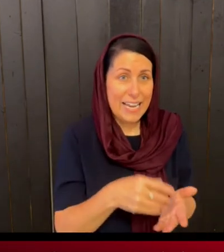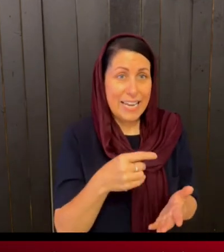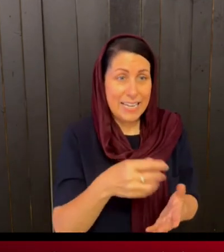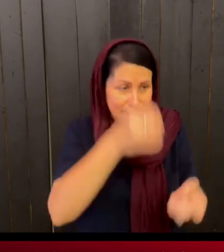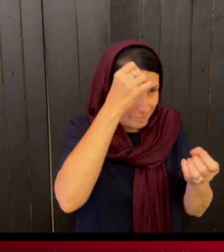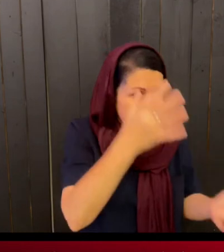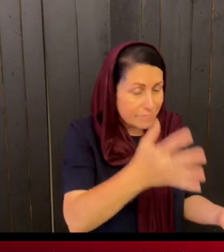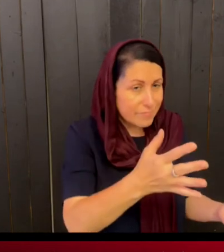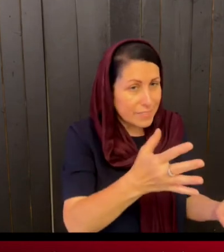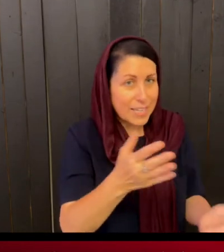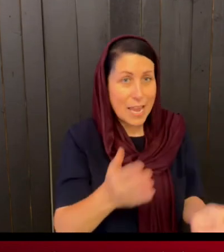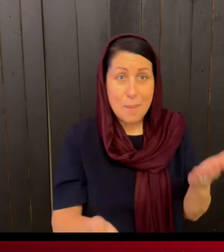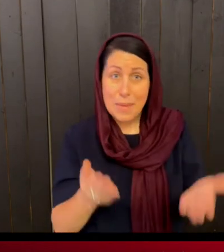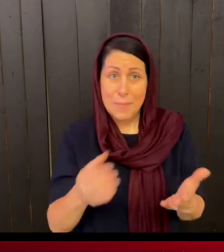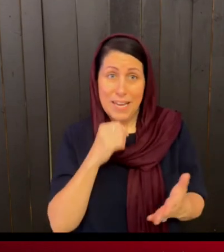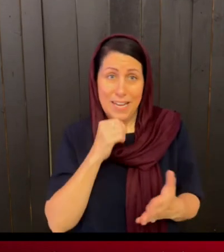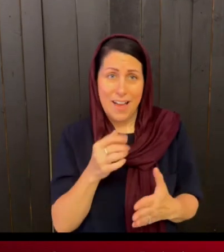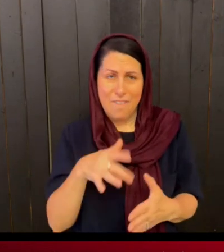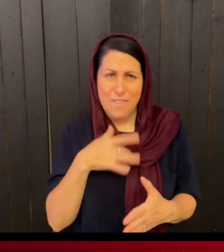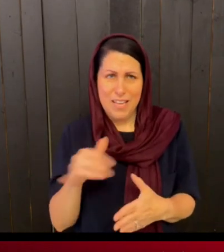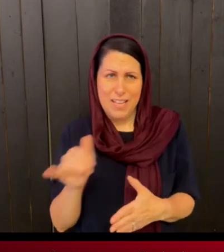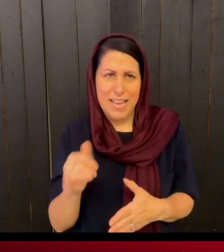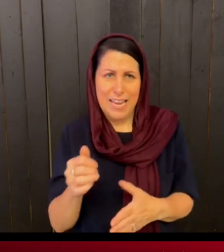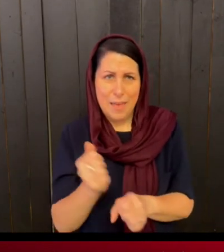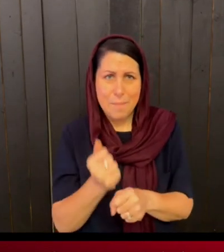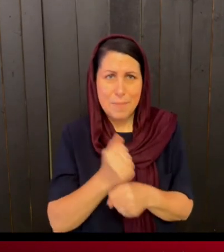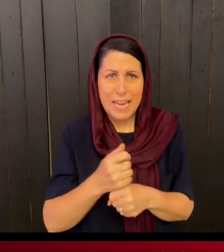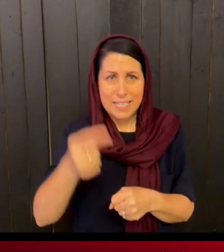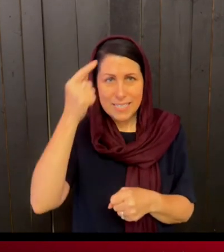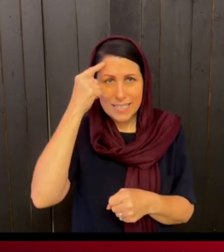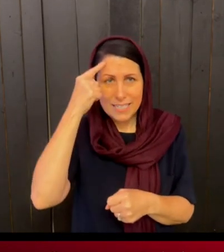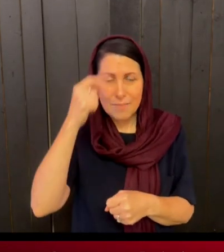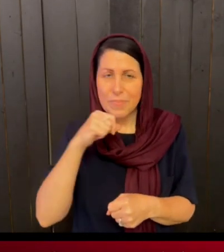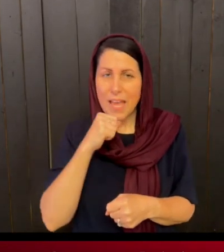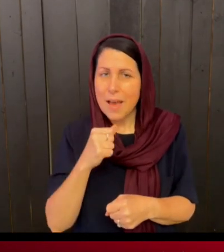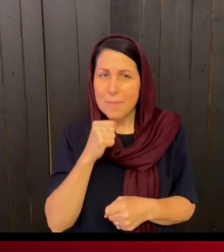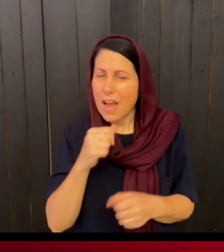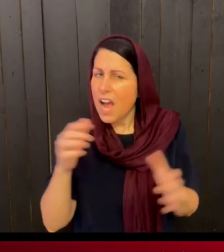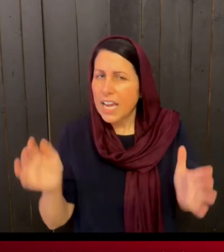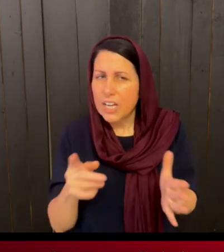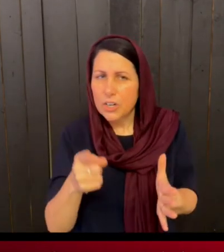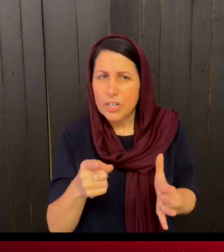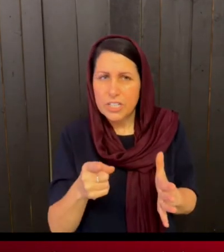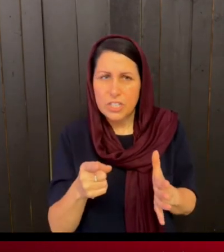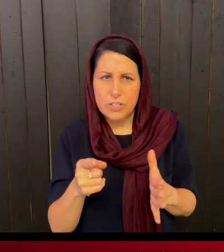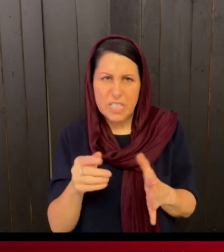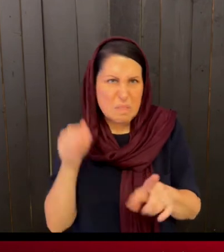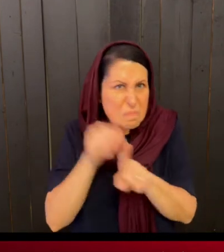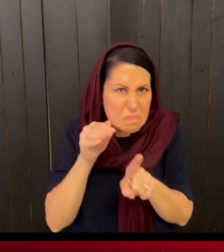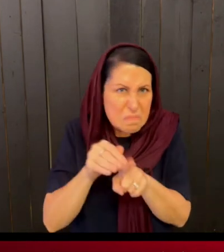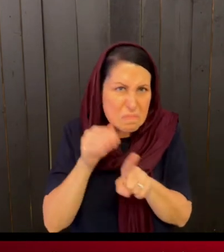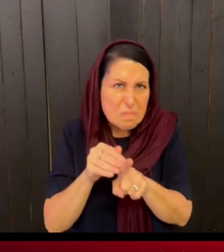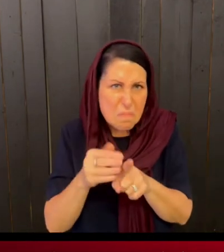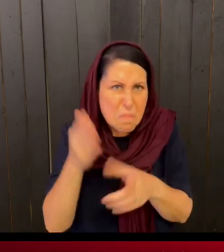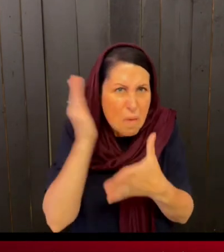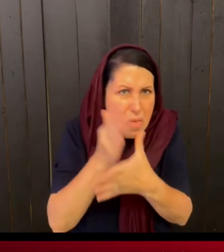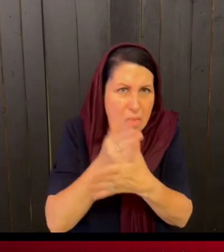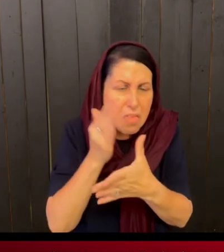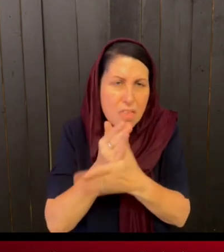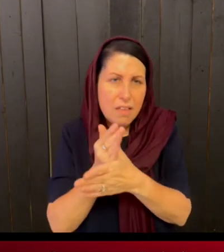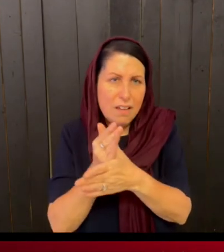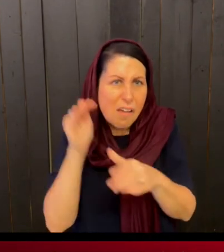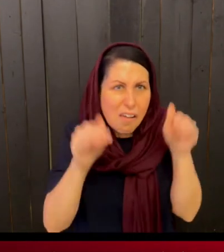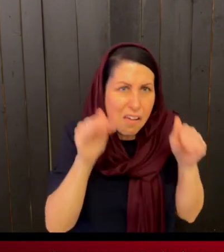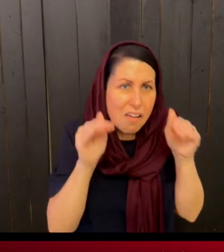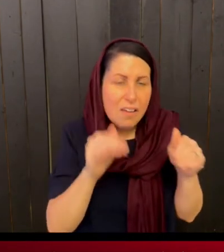And I'm not advocating badgering people, because we have to let the Holy Spirit work in their hearts. So sometimes it's time to back